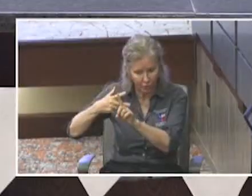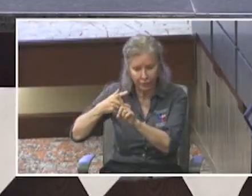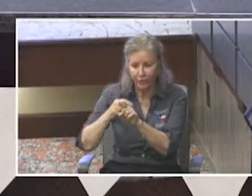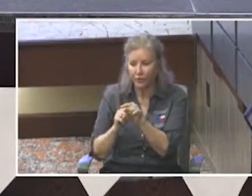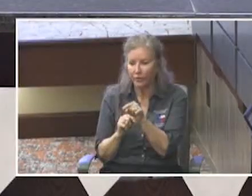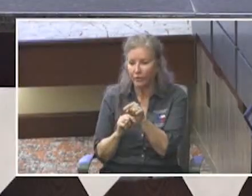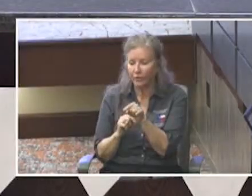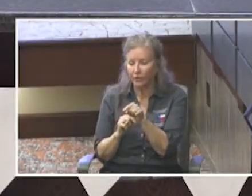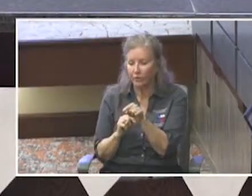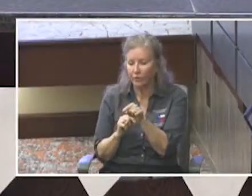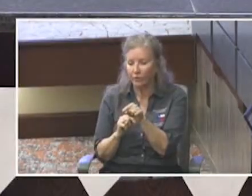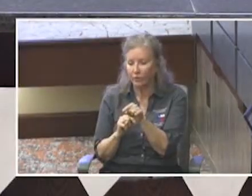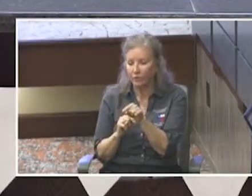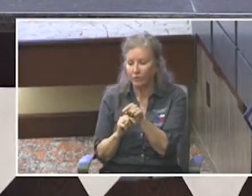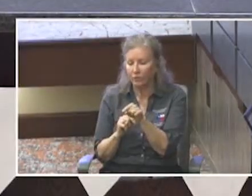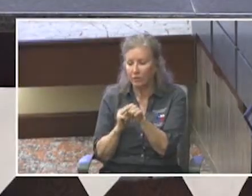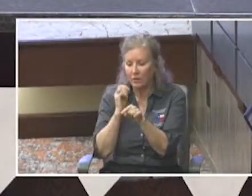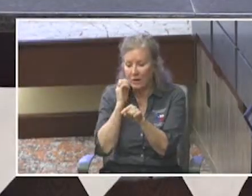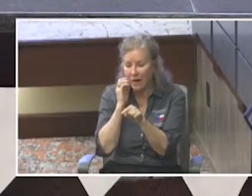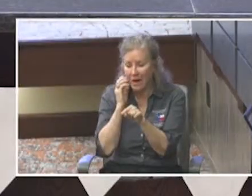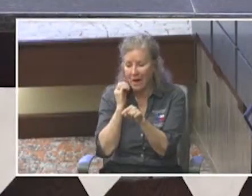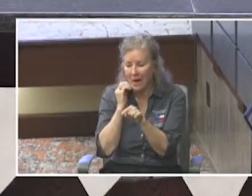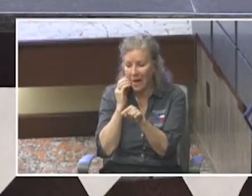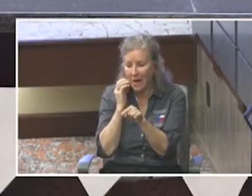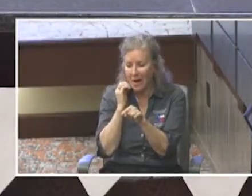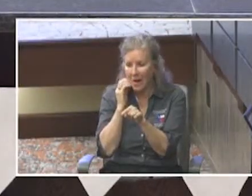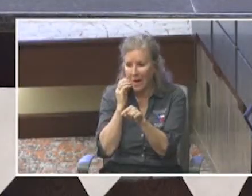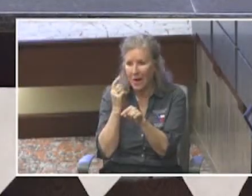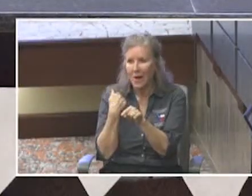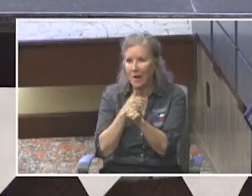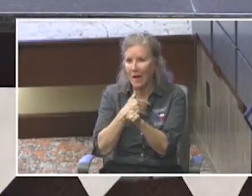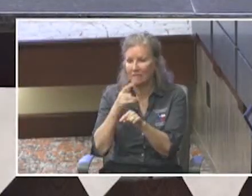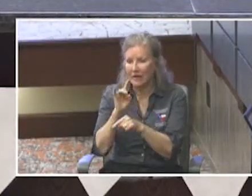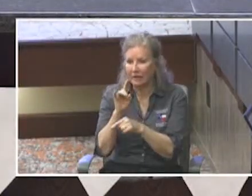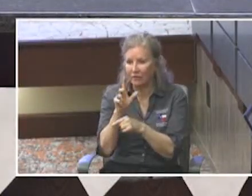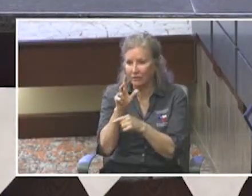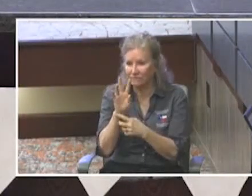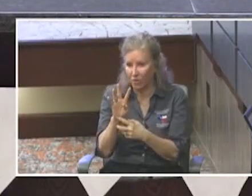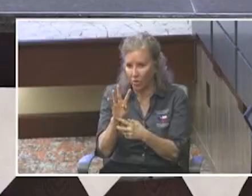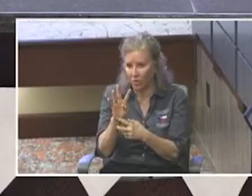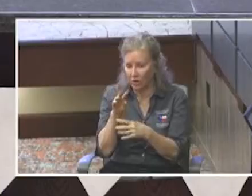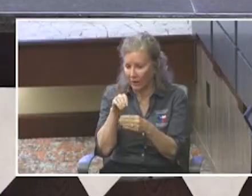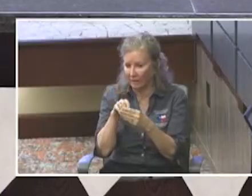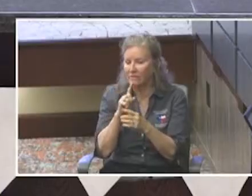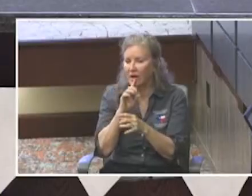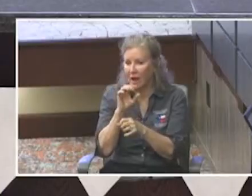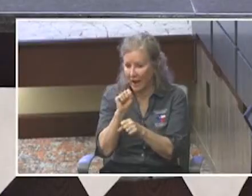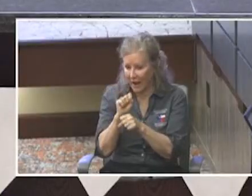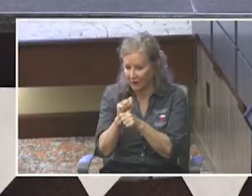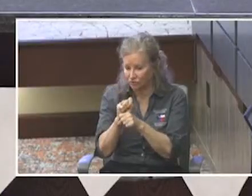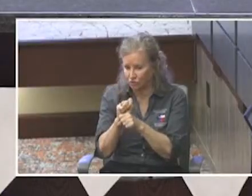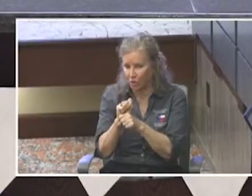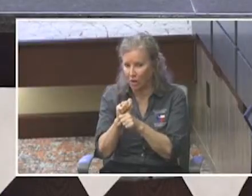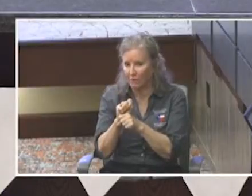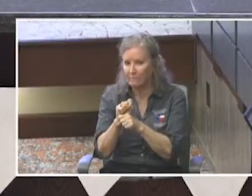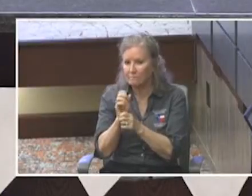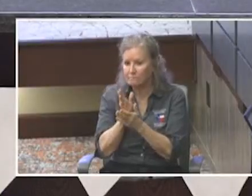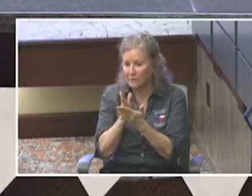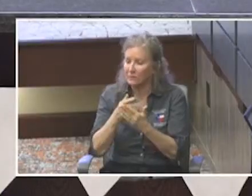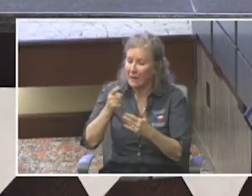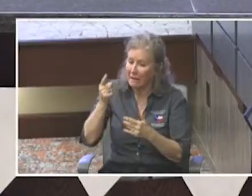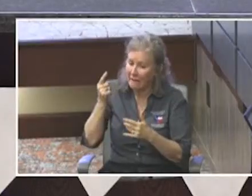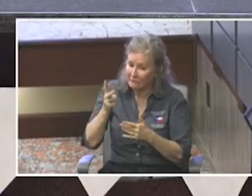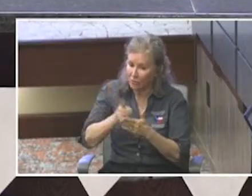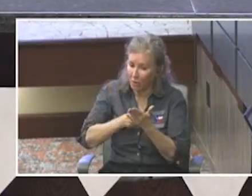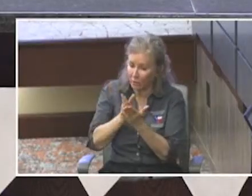are, the rates have dropped. So we've got $834 in there, actual, about half of what we budgeted. Do we need to